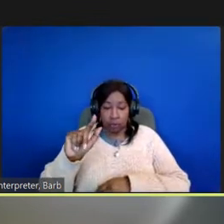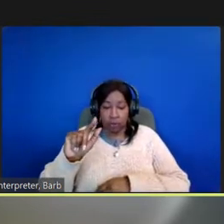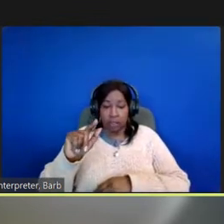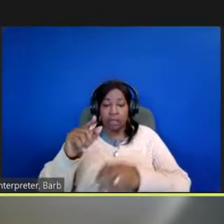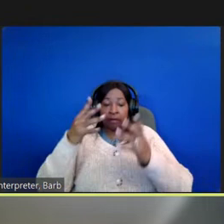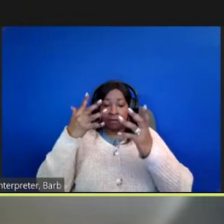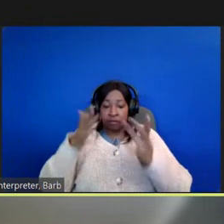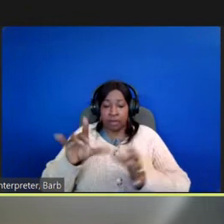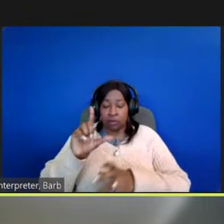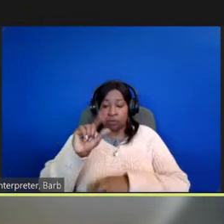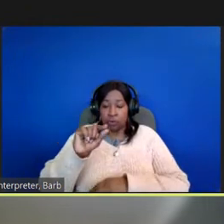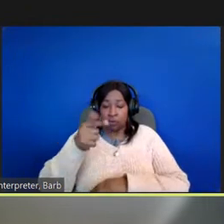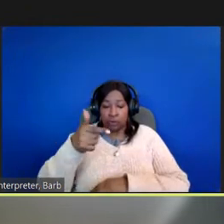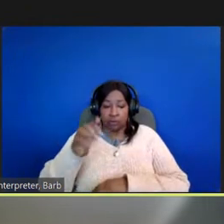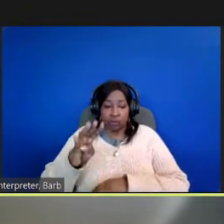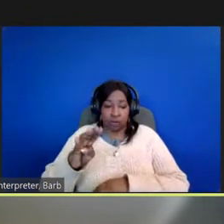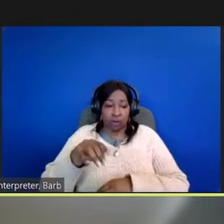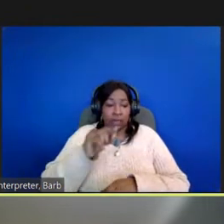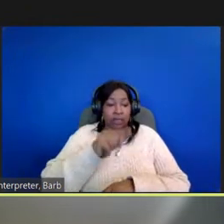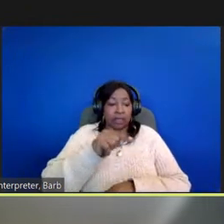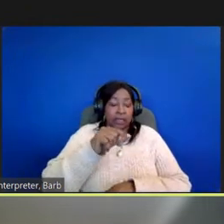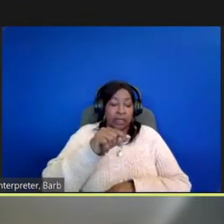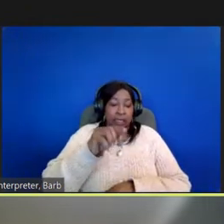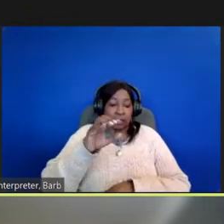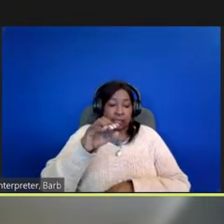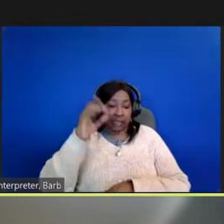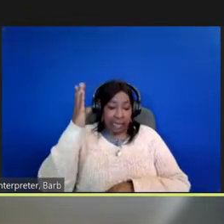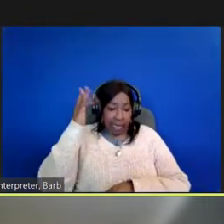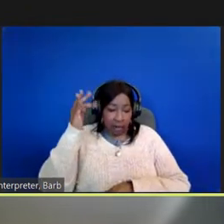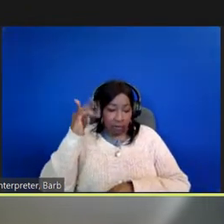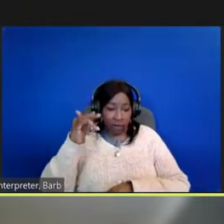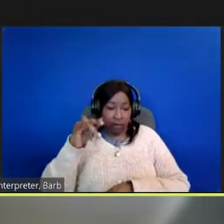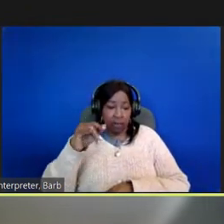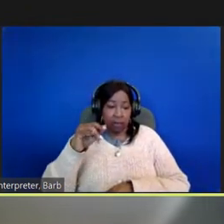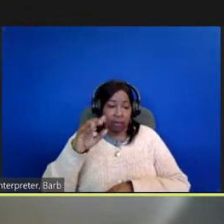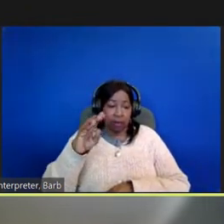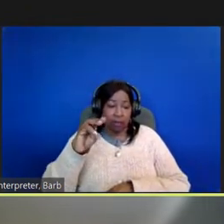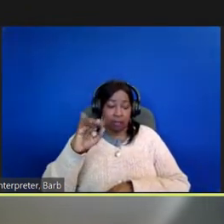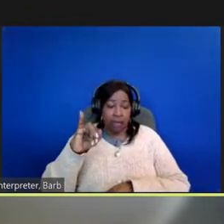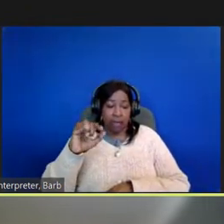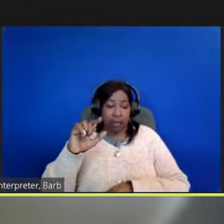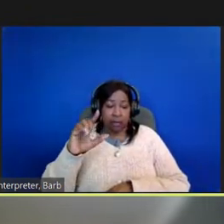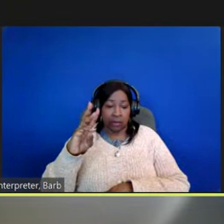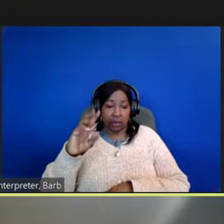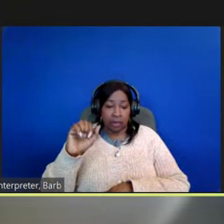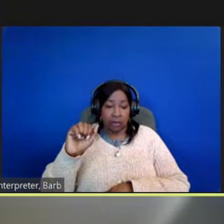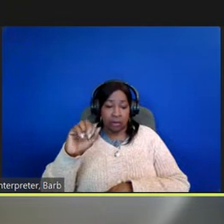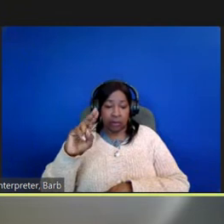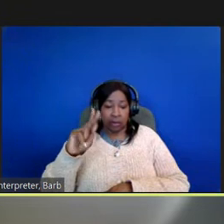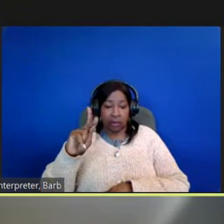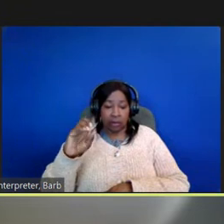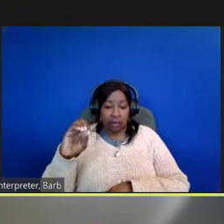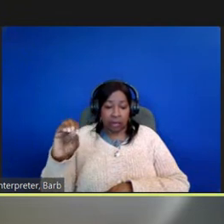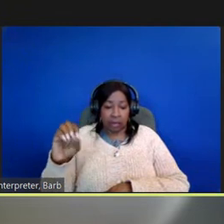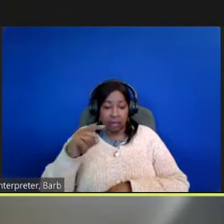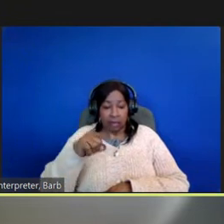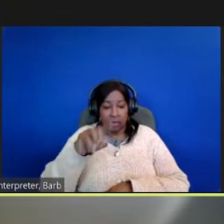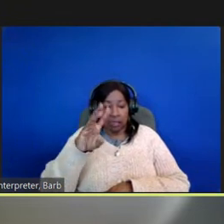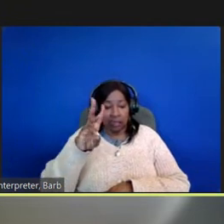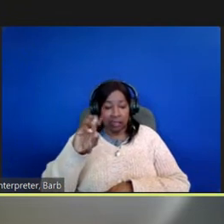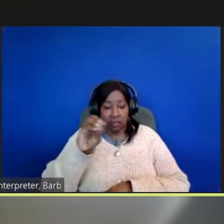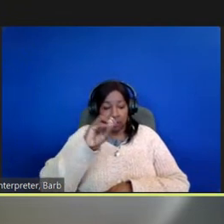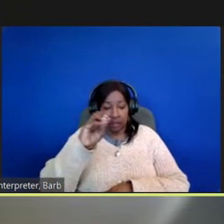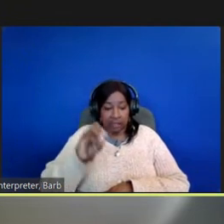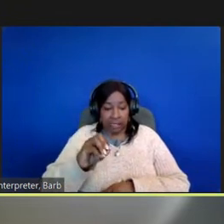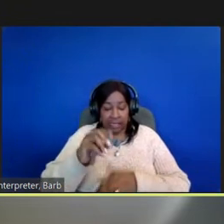California-Milwaukee Blue Line Station is currently, we're about to receive the 60% design milestone. We expect